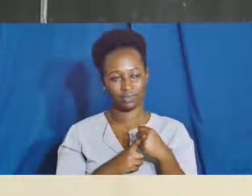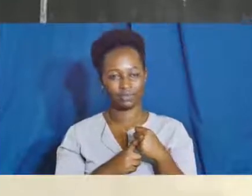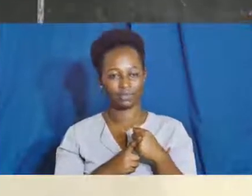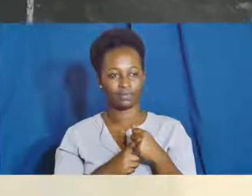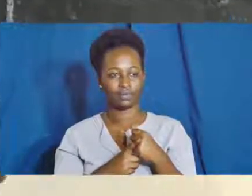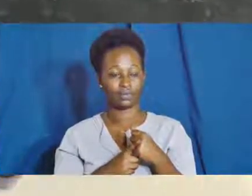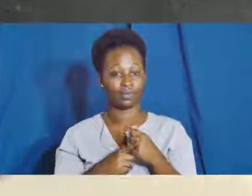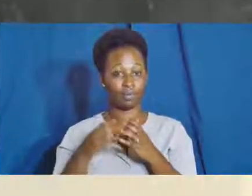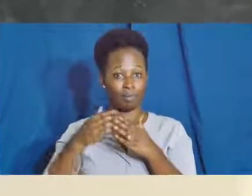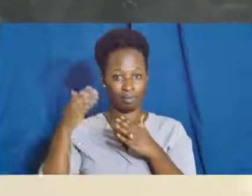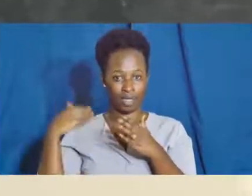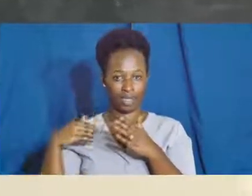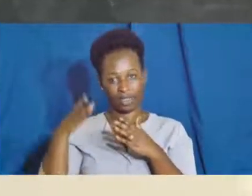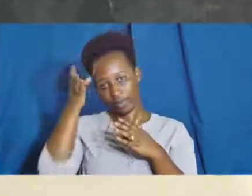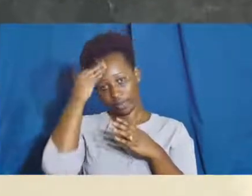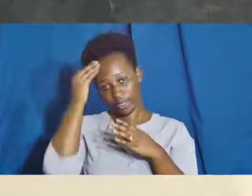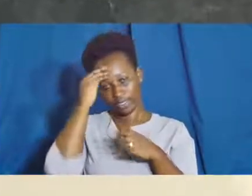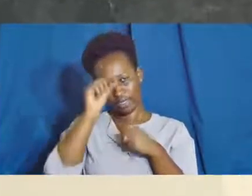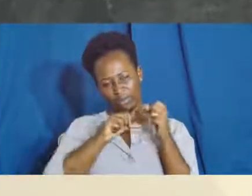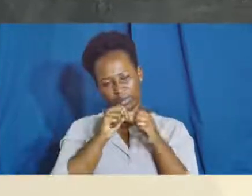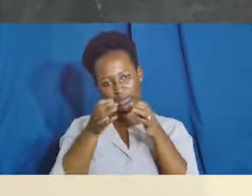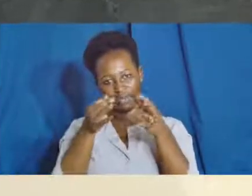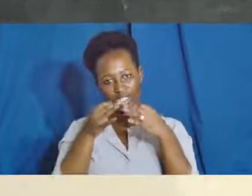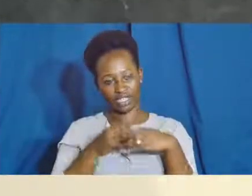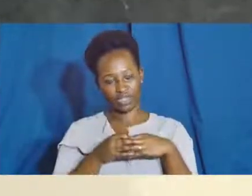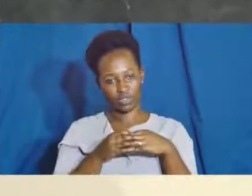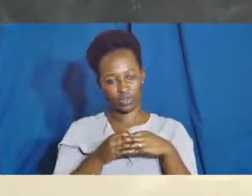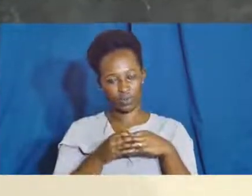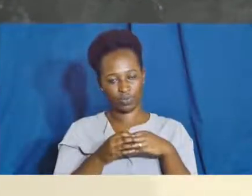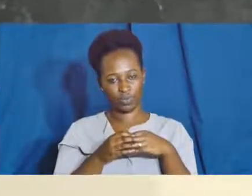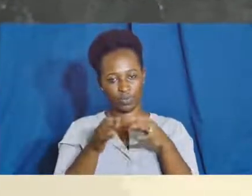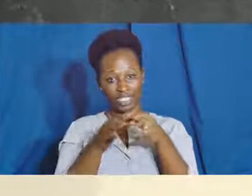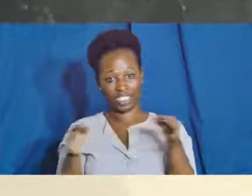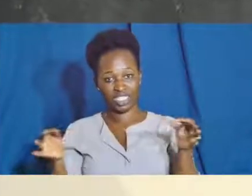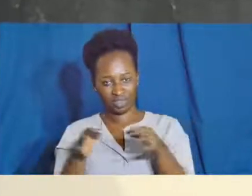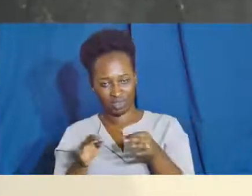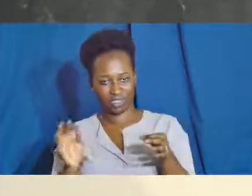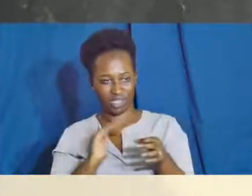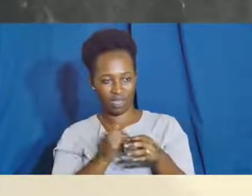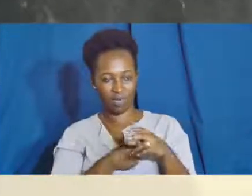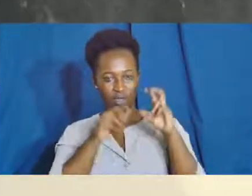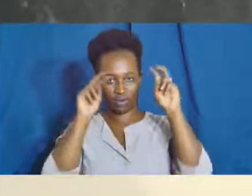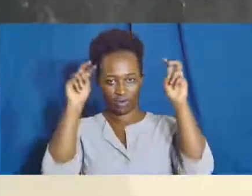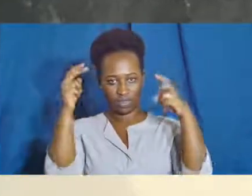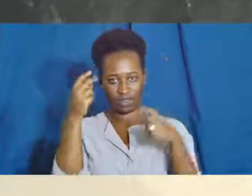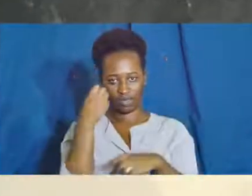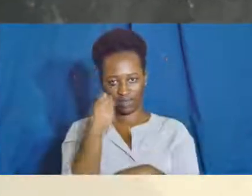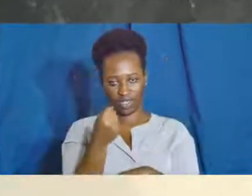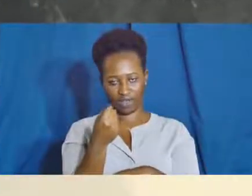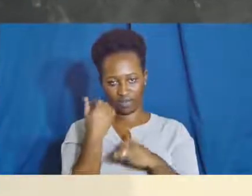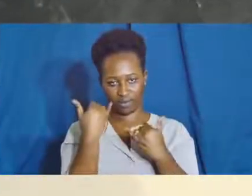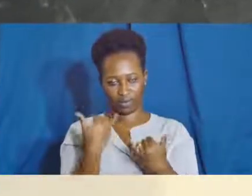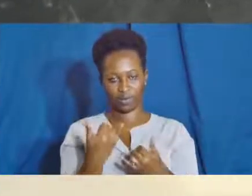the previous lesson, we talked about financial statements, which is our Unit 5, which we talked about.